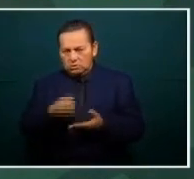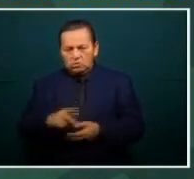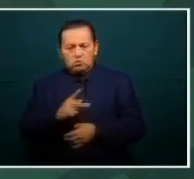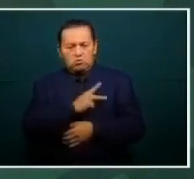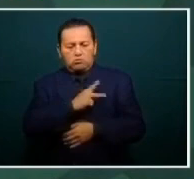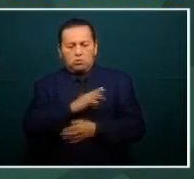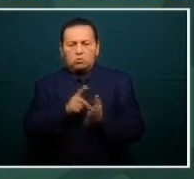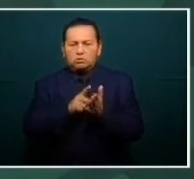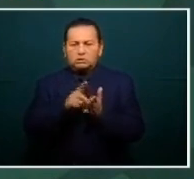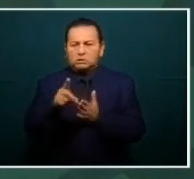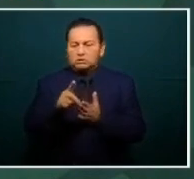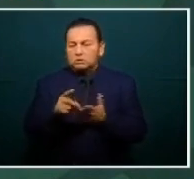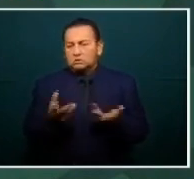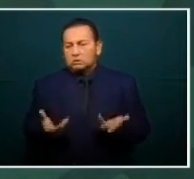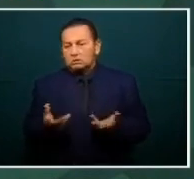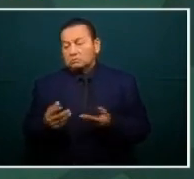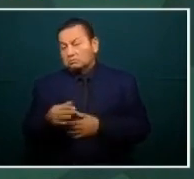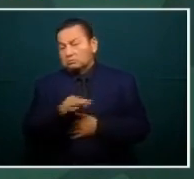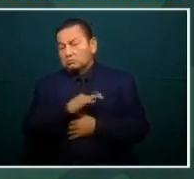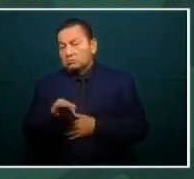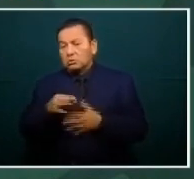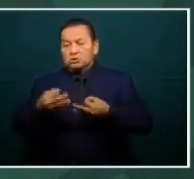We have not taken any decision